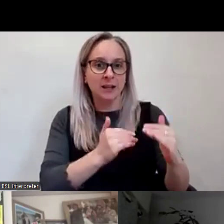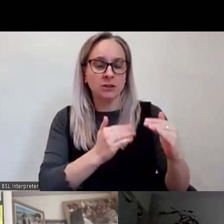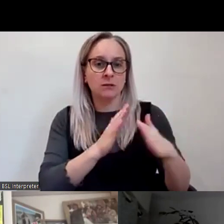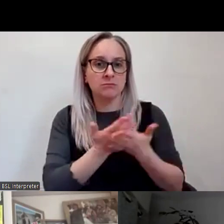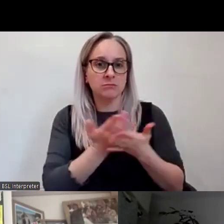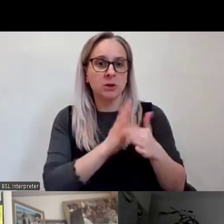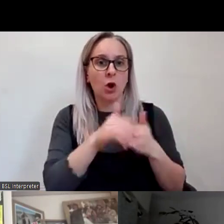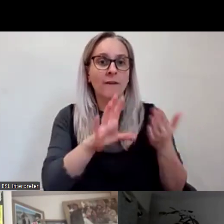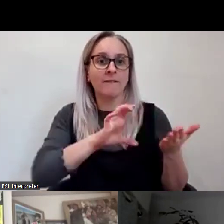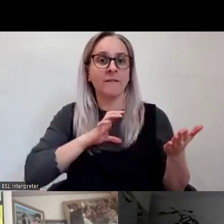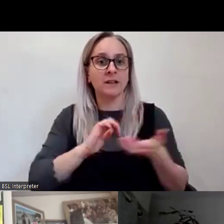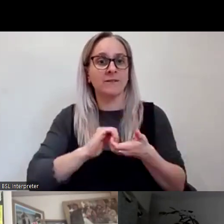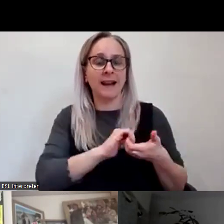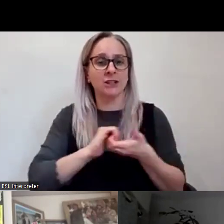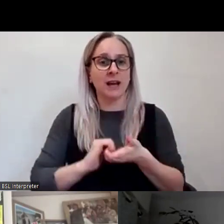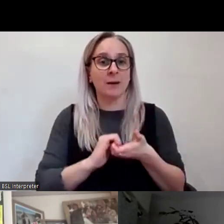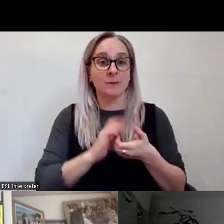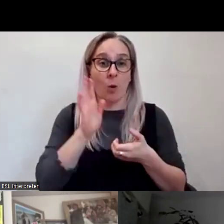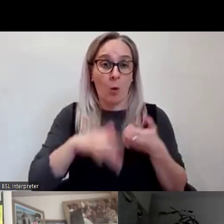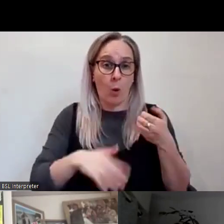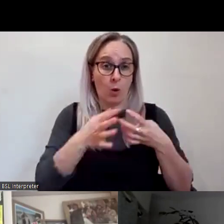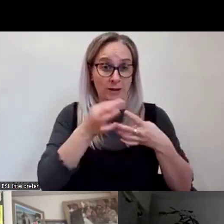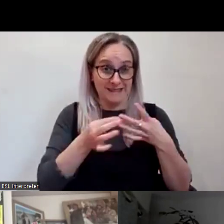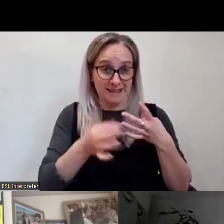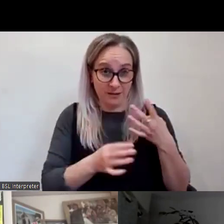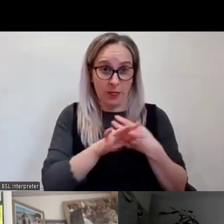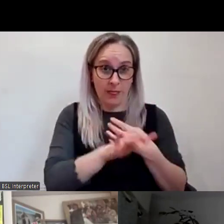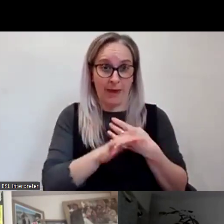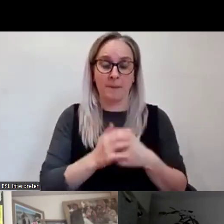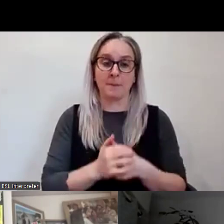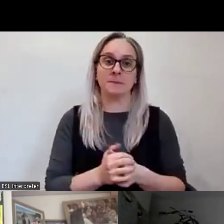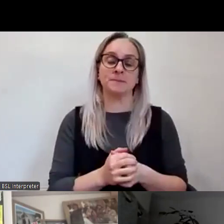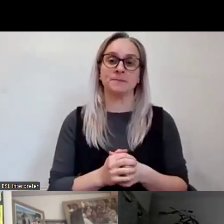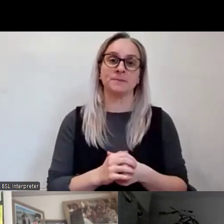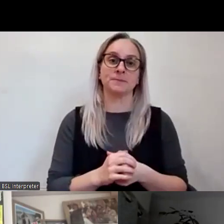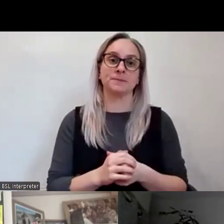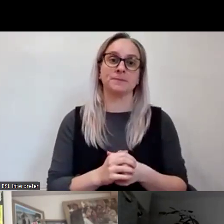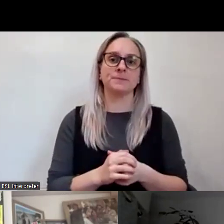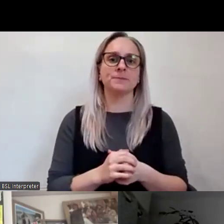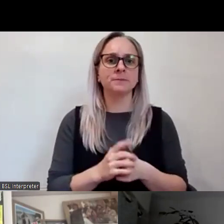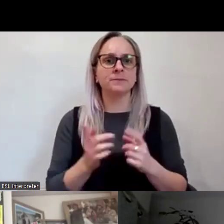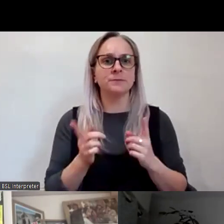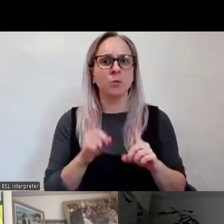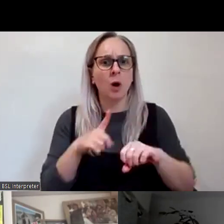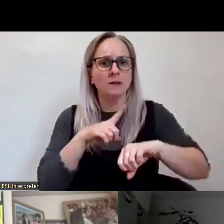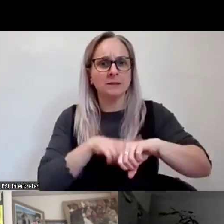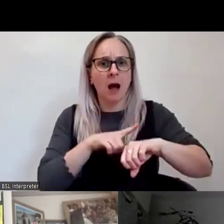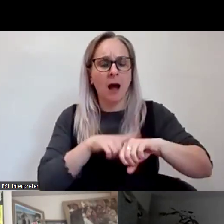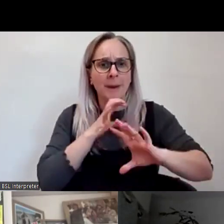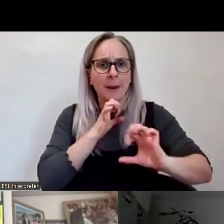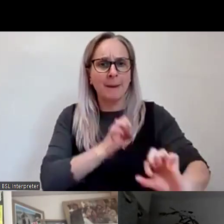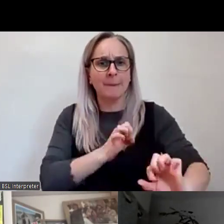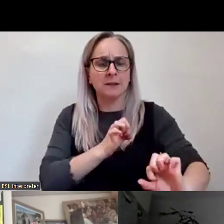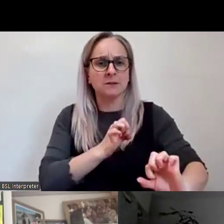gives you all the details and the eligibility for this year's fellowships. What is the time commitment asked for